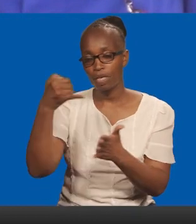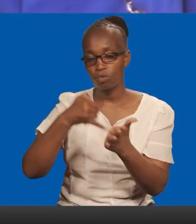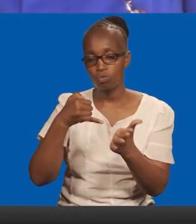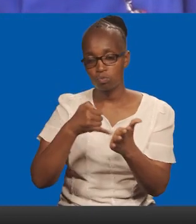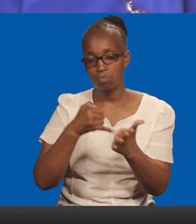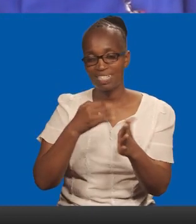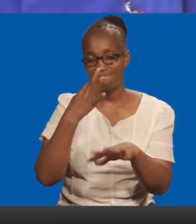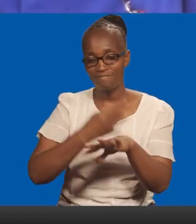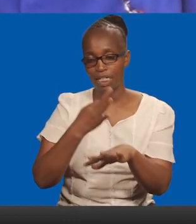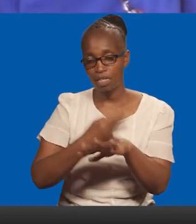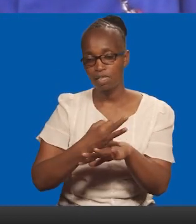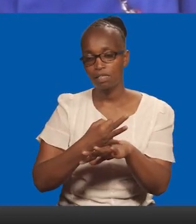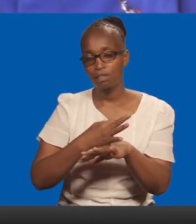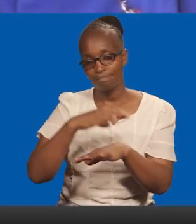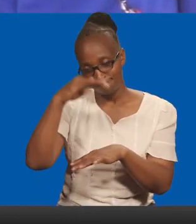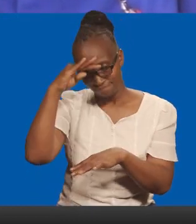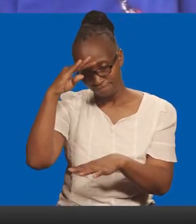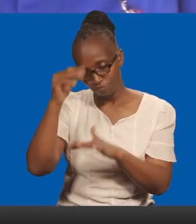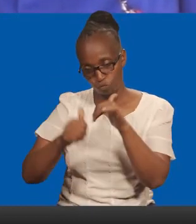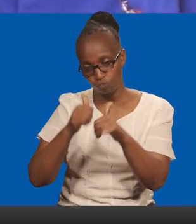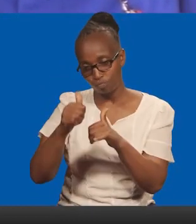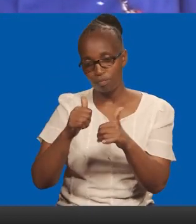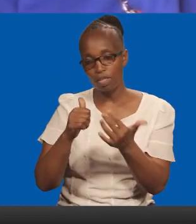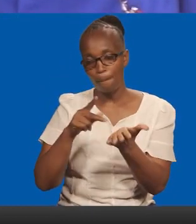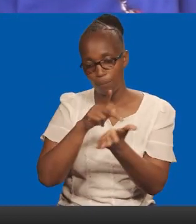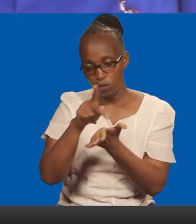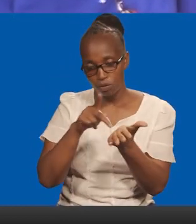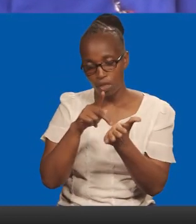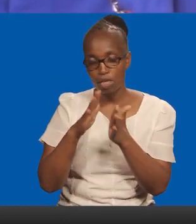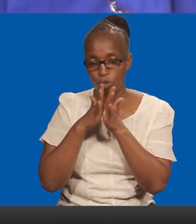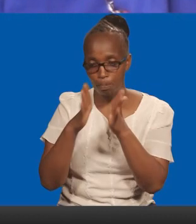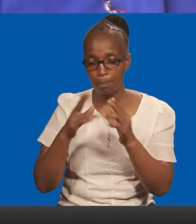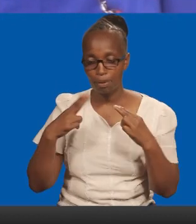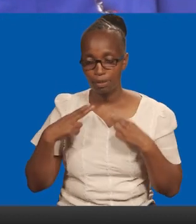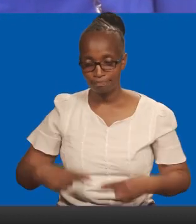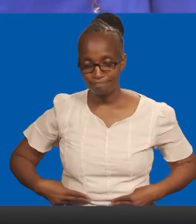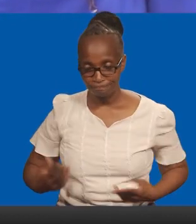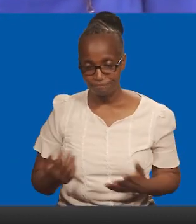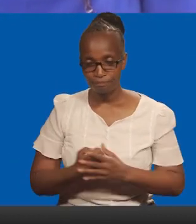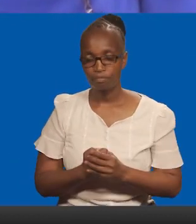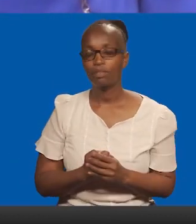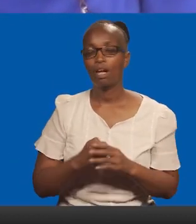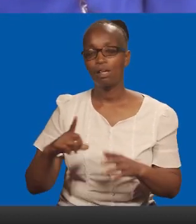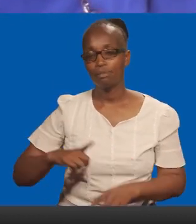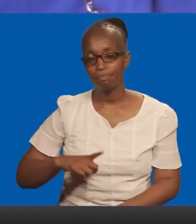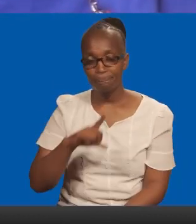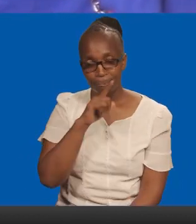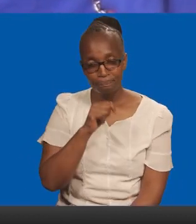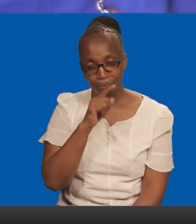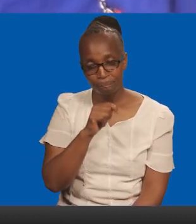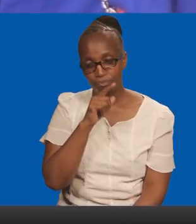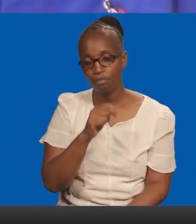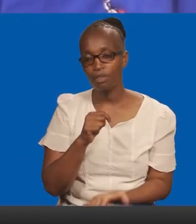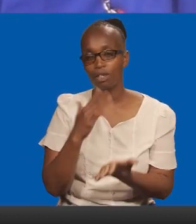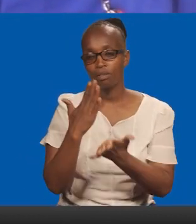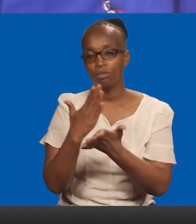counterfeit alcohol that is dangerous to public health. Ladies and gentlemen, we